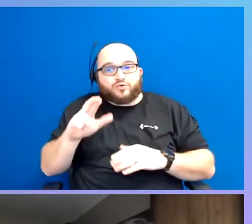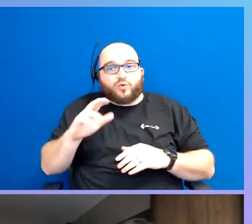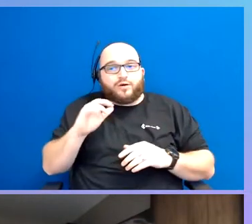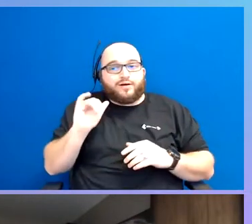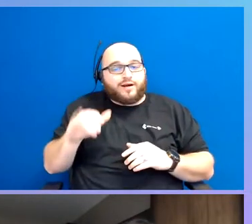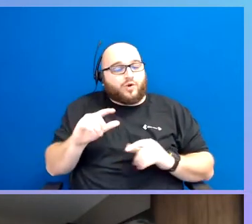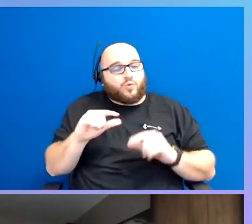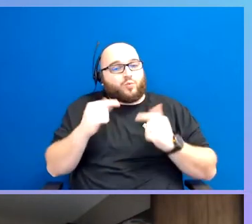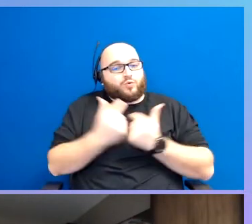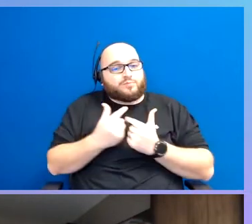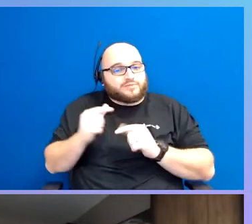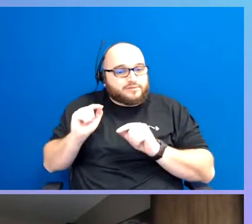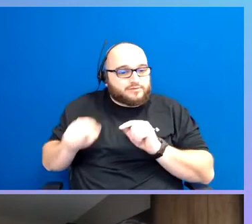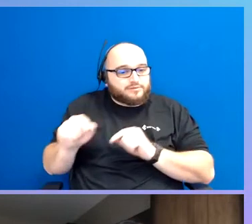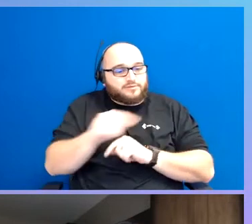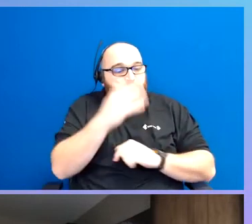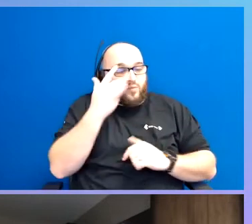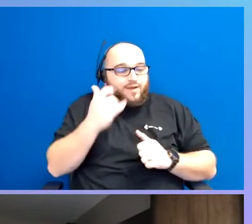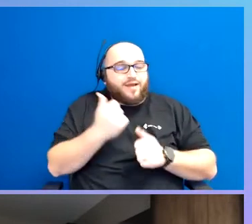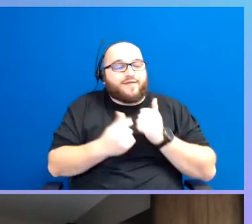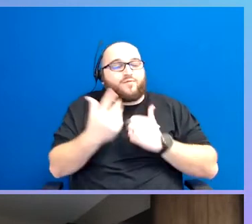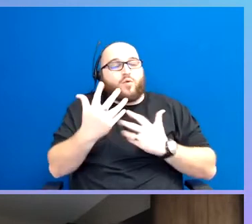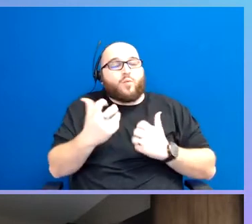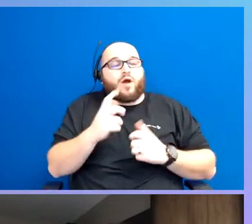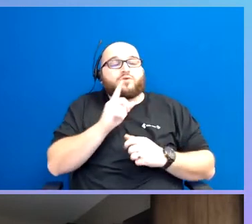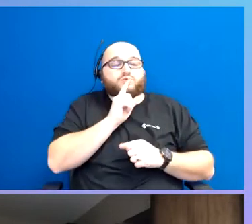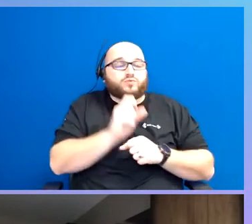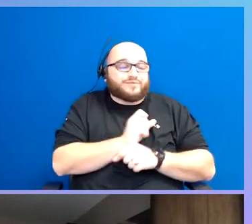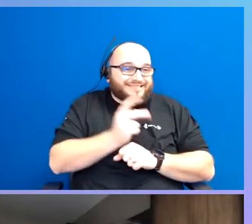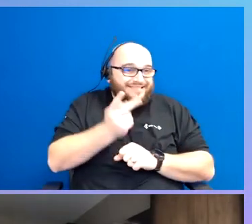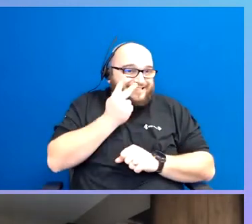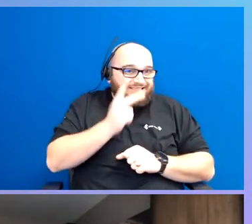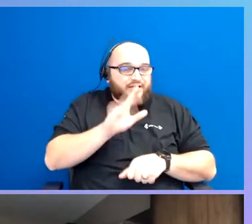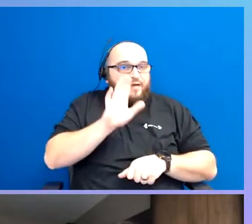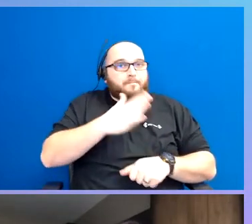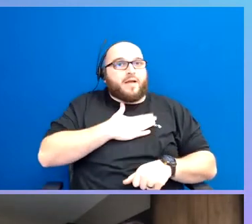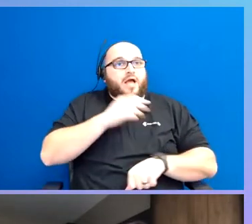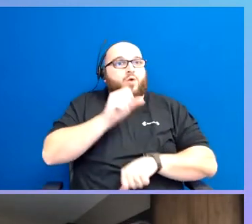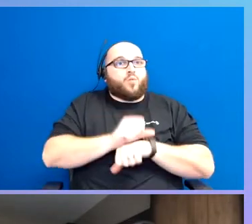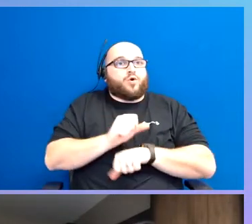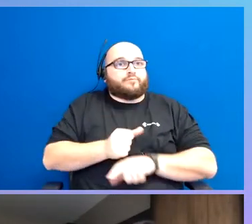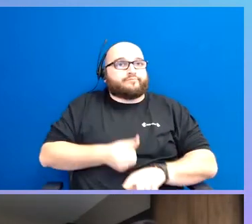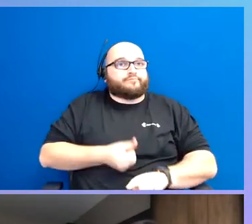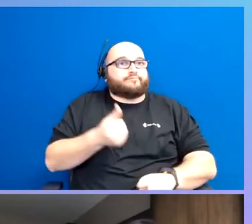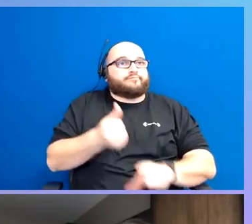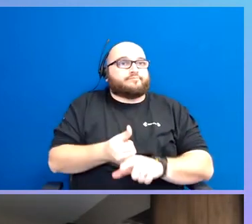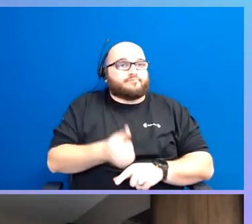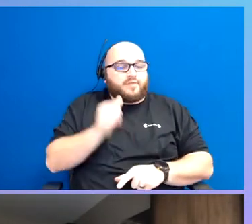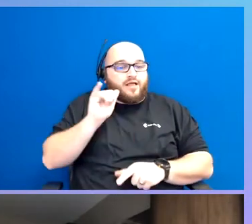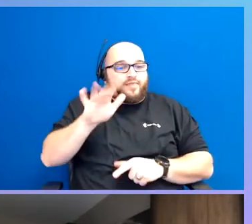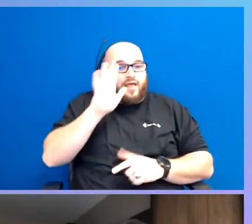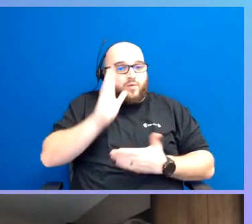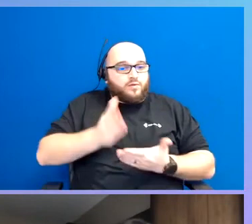because everyone wants to see the impact of their work, and it shows in the numbers, it shows in the feedback you're getting from